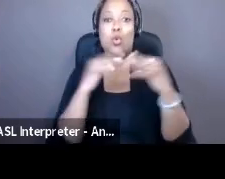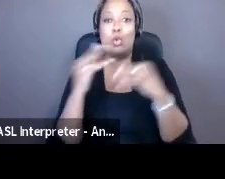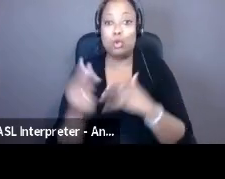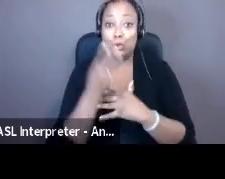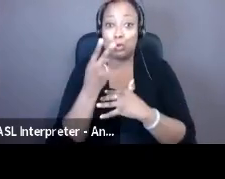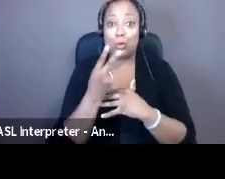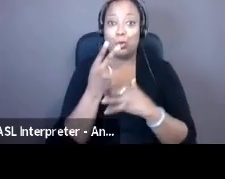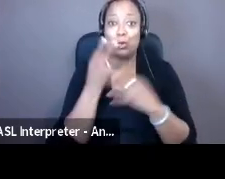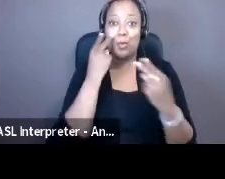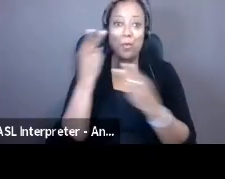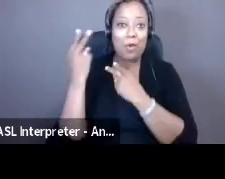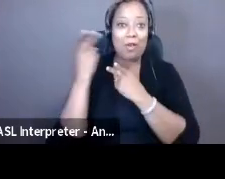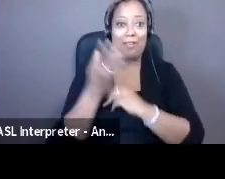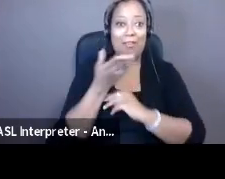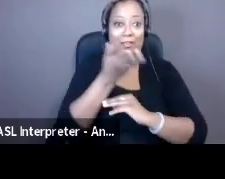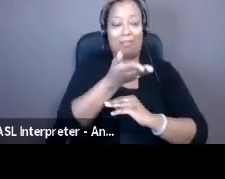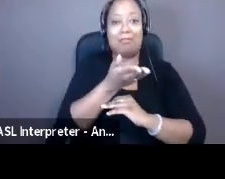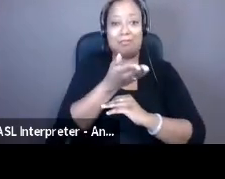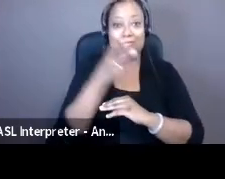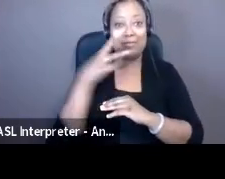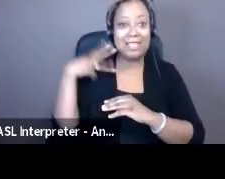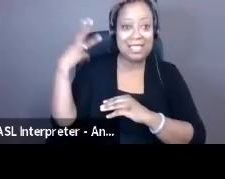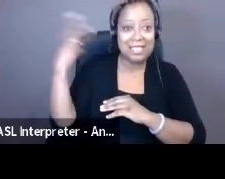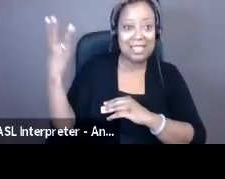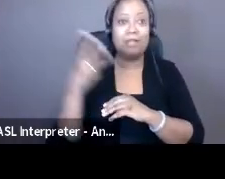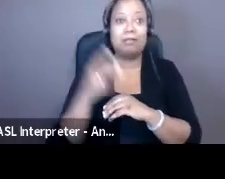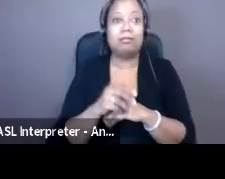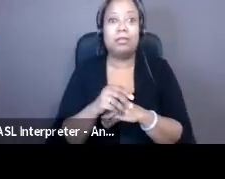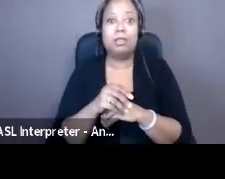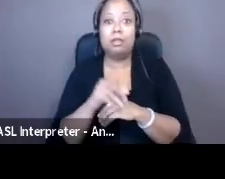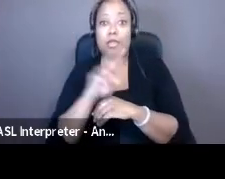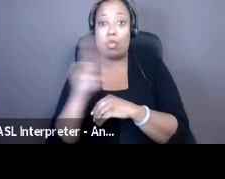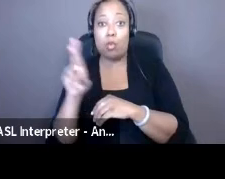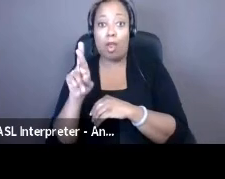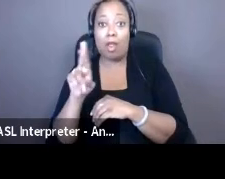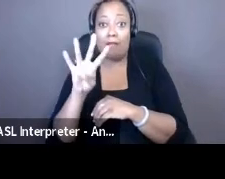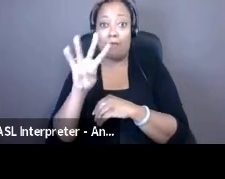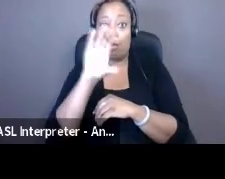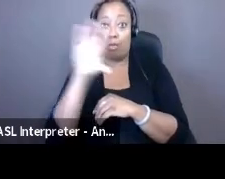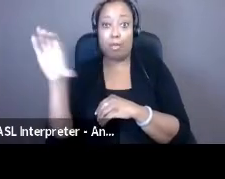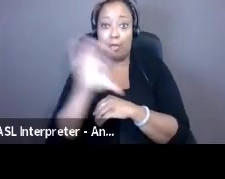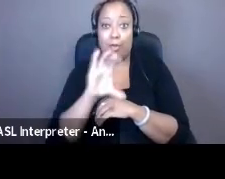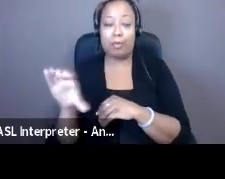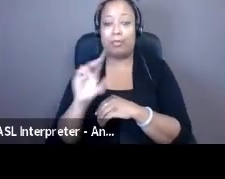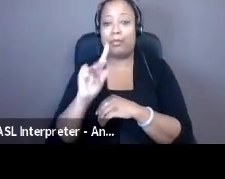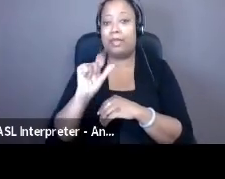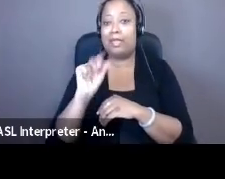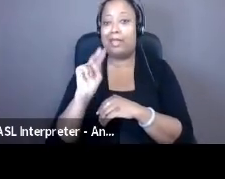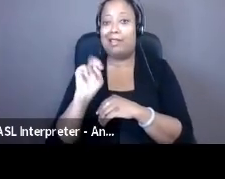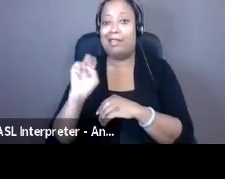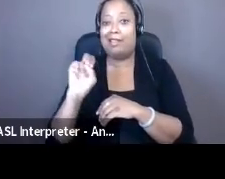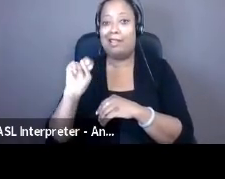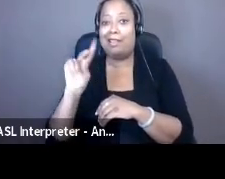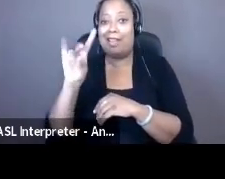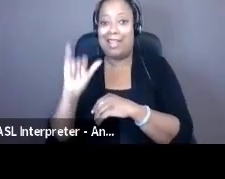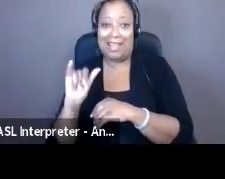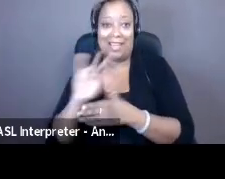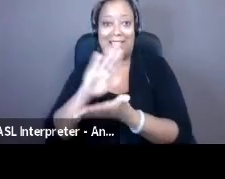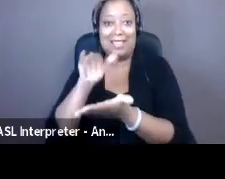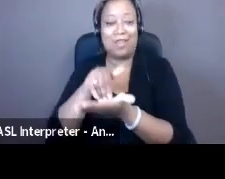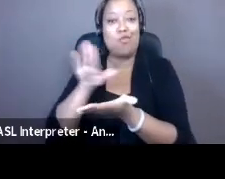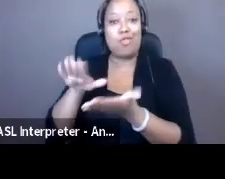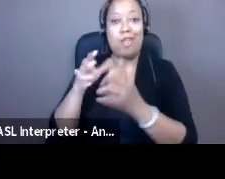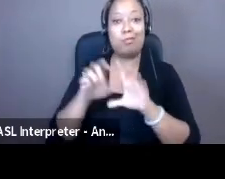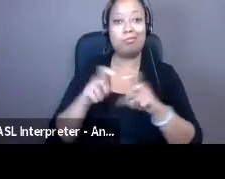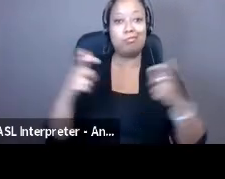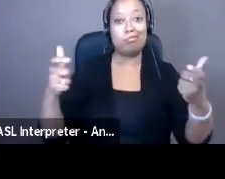D.C., and the four pictures on the right are the Kennedy Center, their most recent expansion called the Reach. We worked on that extensively to make sure